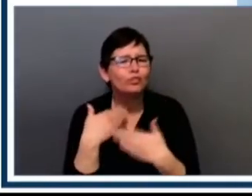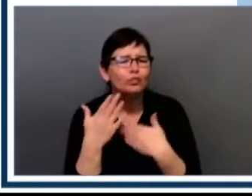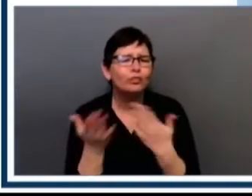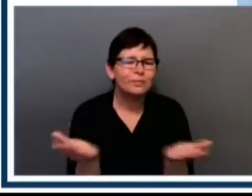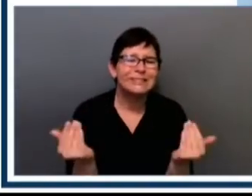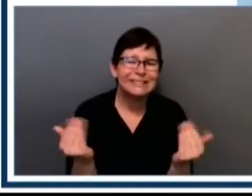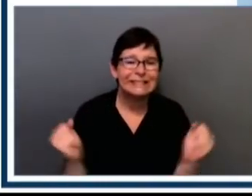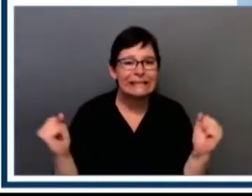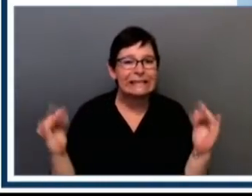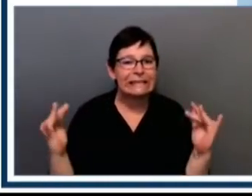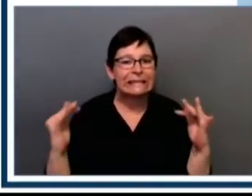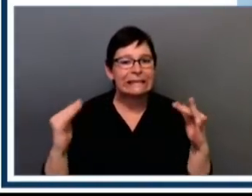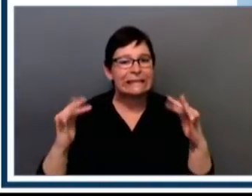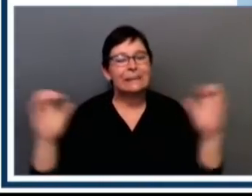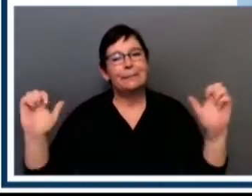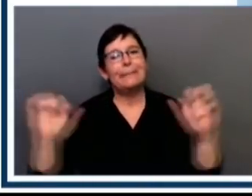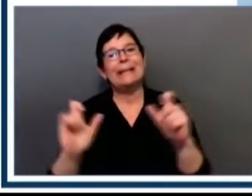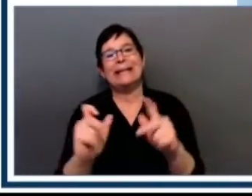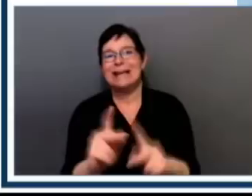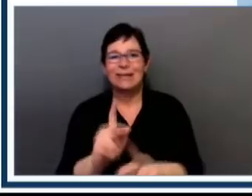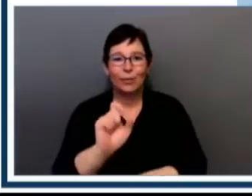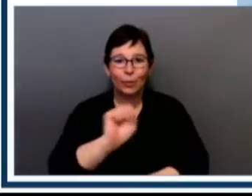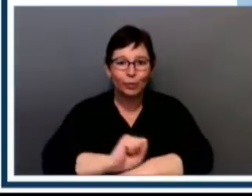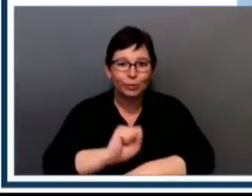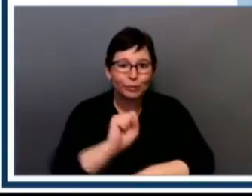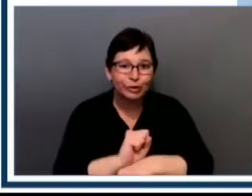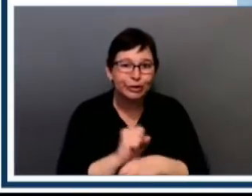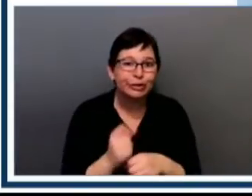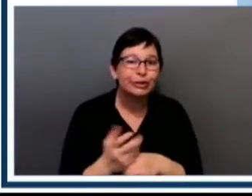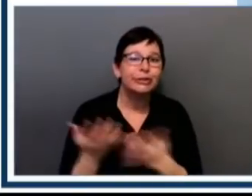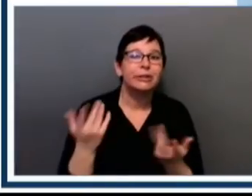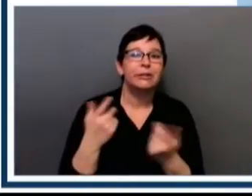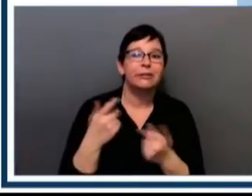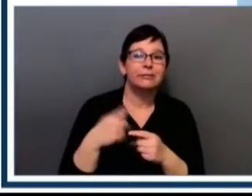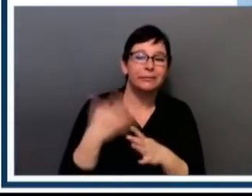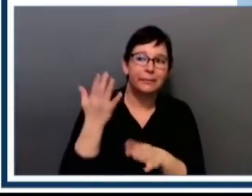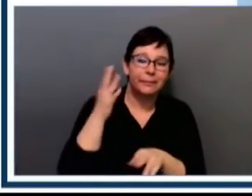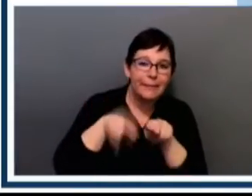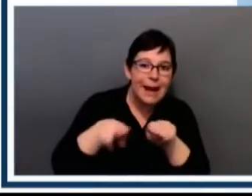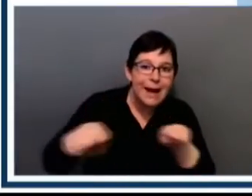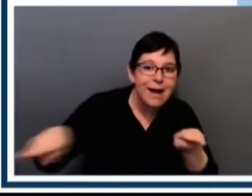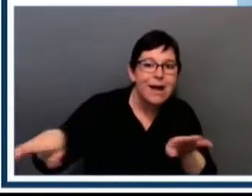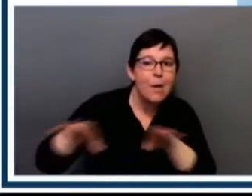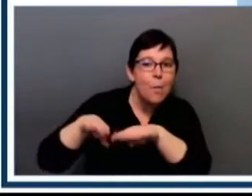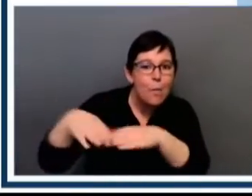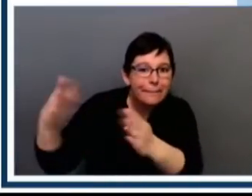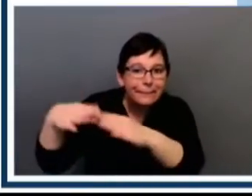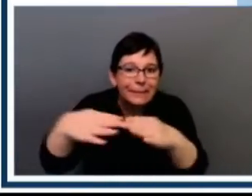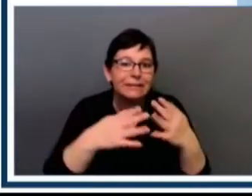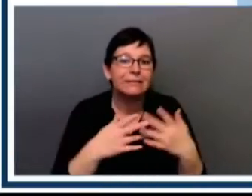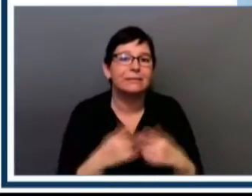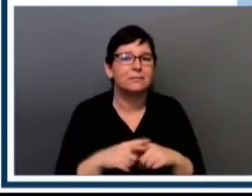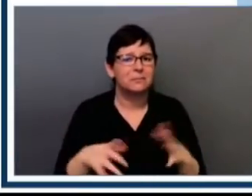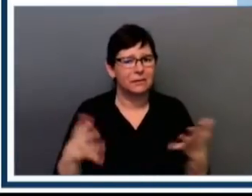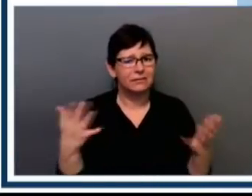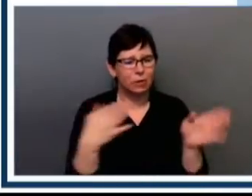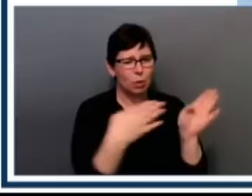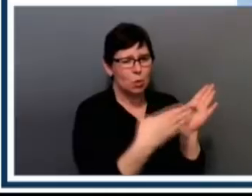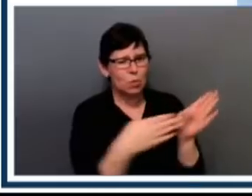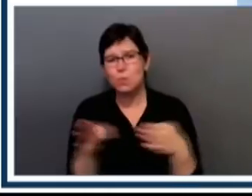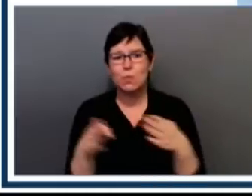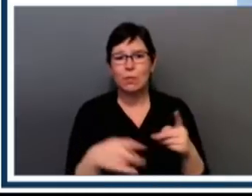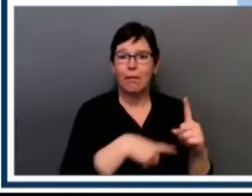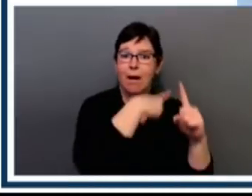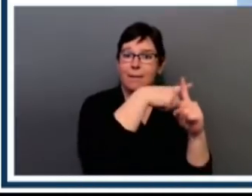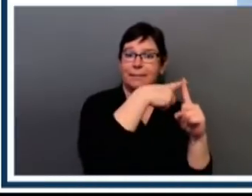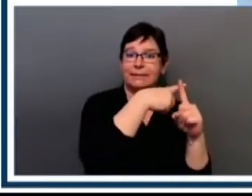of those working in healthcare. Certainly as CCA, as a matter of fact, two of them stopped me on the street last night and told me what a change this